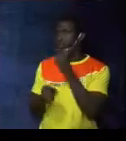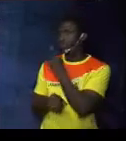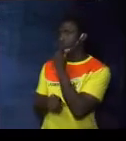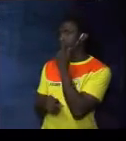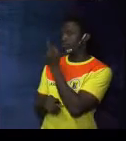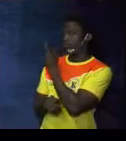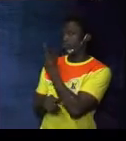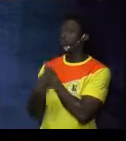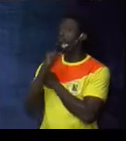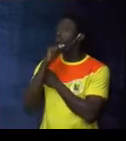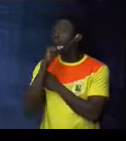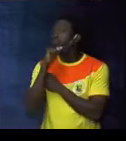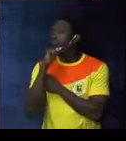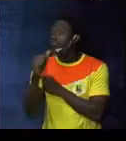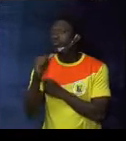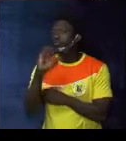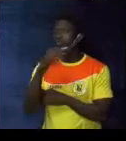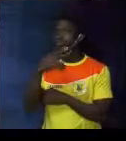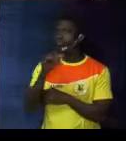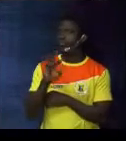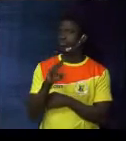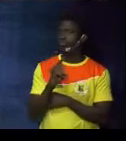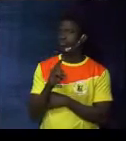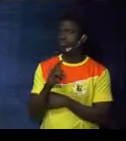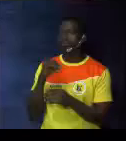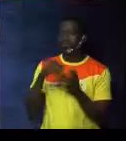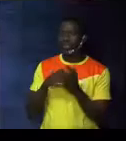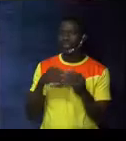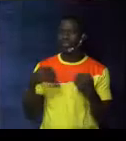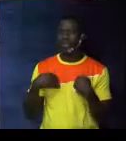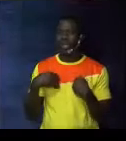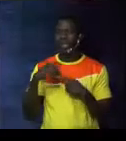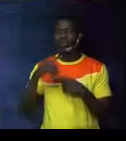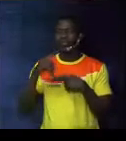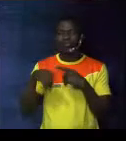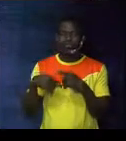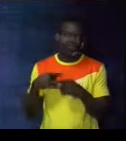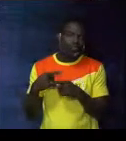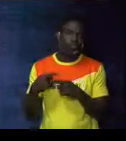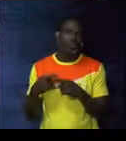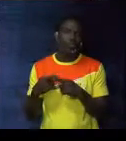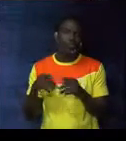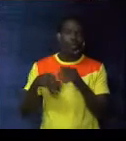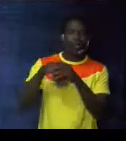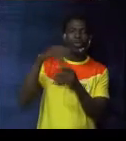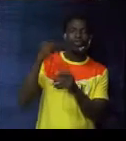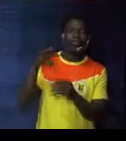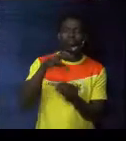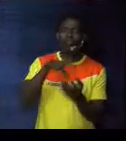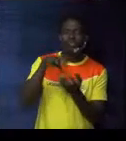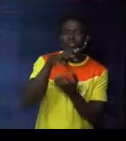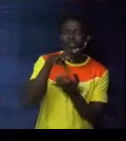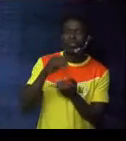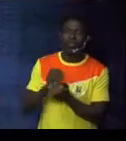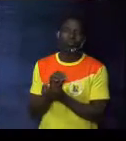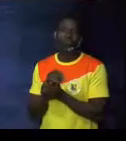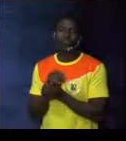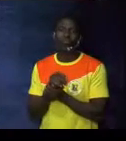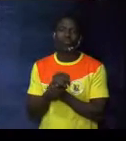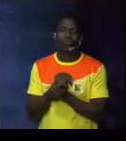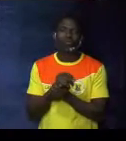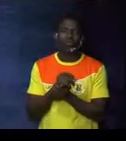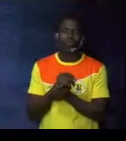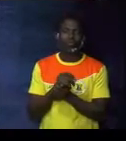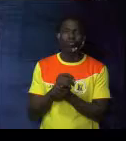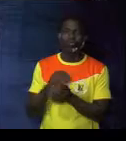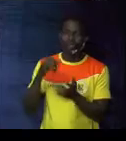This is not a chord, okay? Because even though it's a straight line and touches at 2 points, it has extended beyond the circle, okay? So